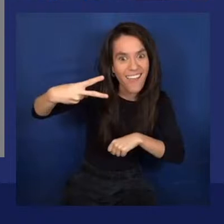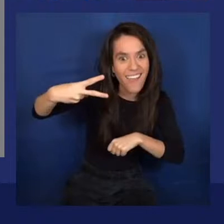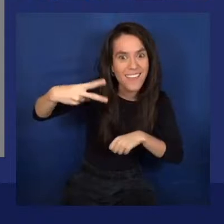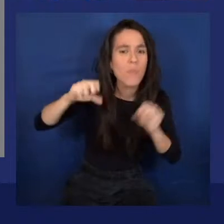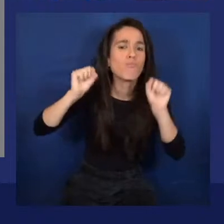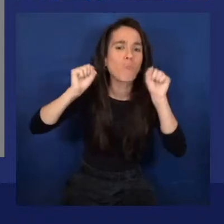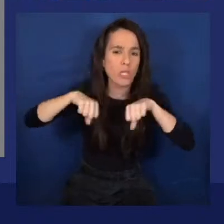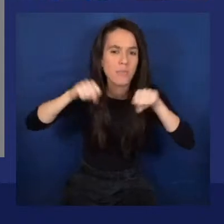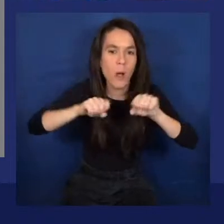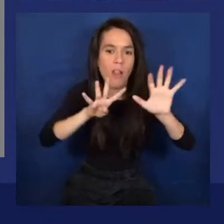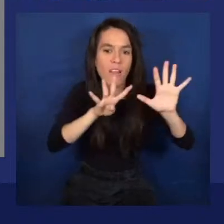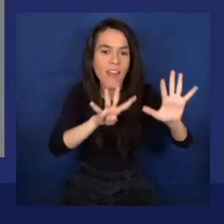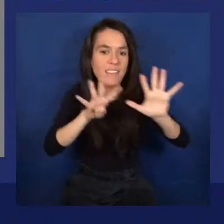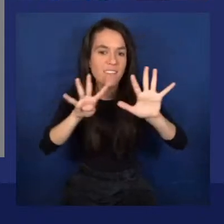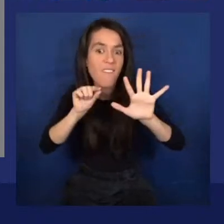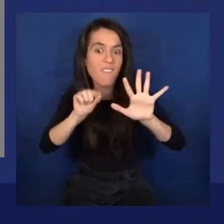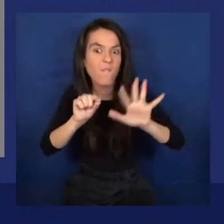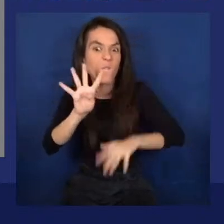in this case, you've seen that,